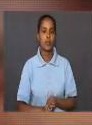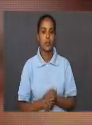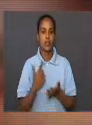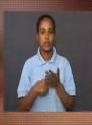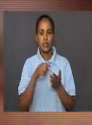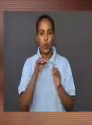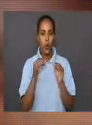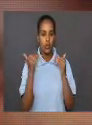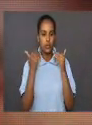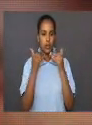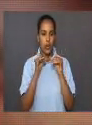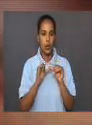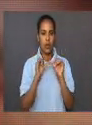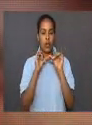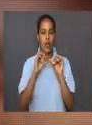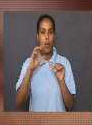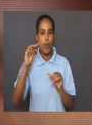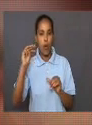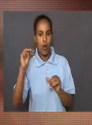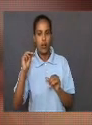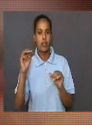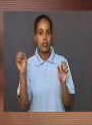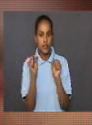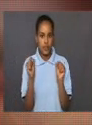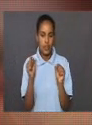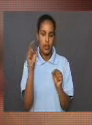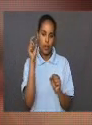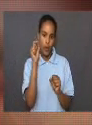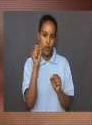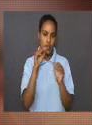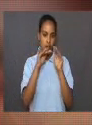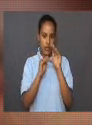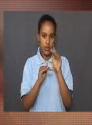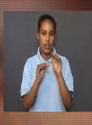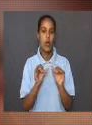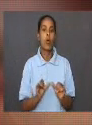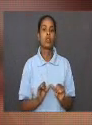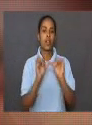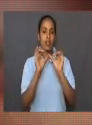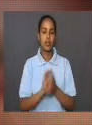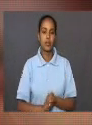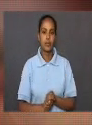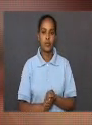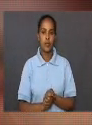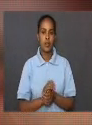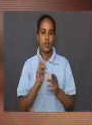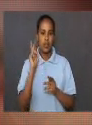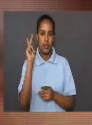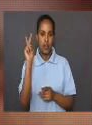This constant is the molal freezing point depression constant,